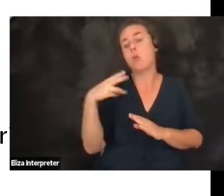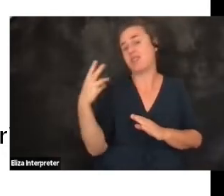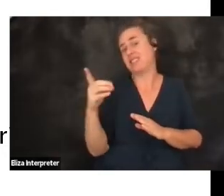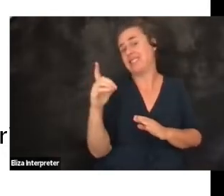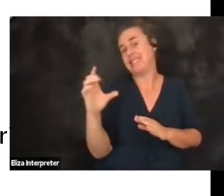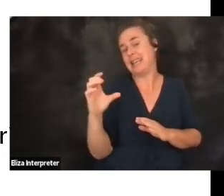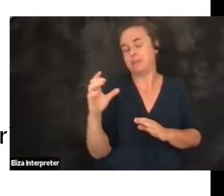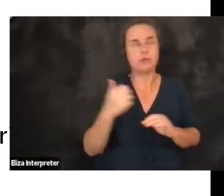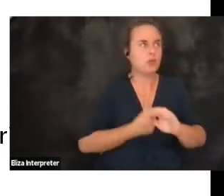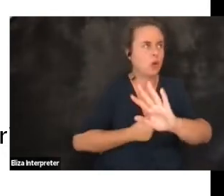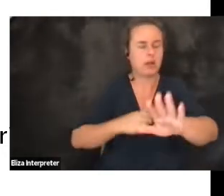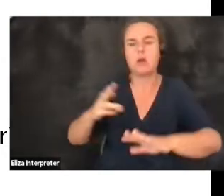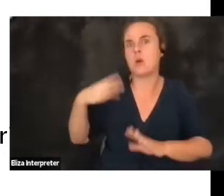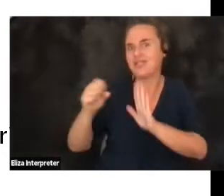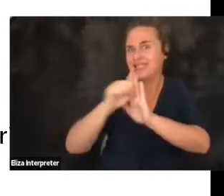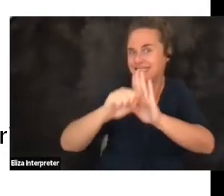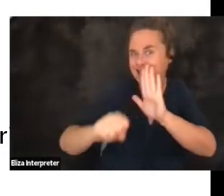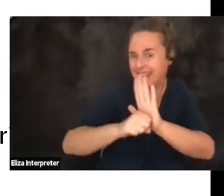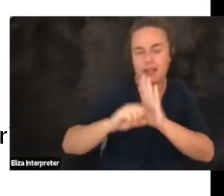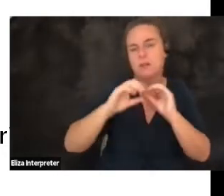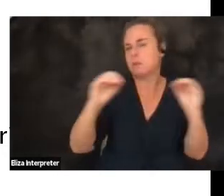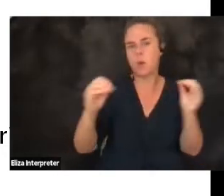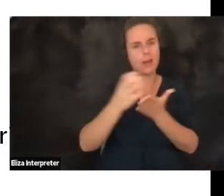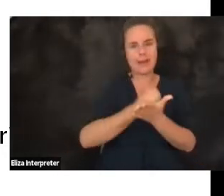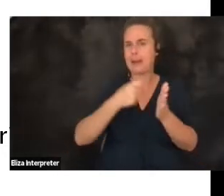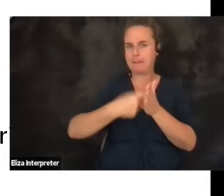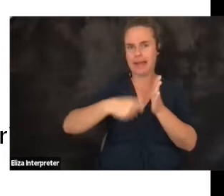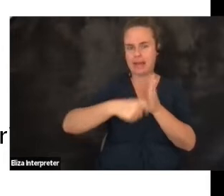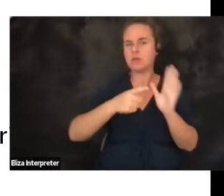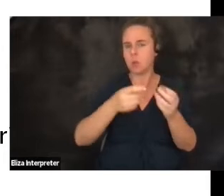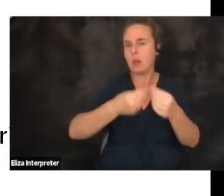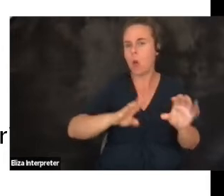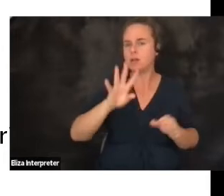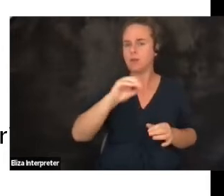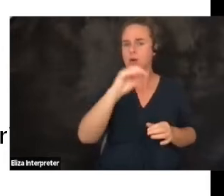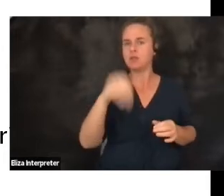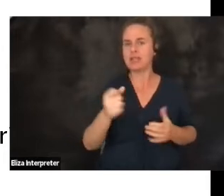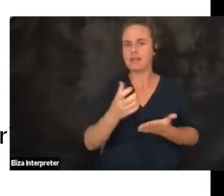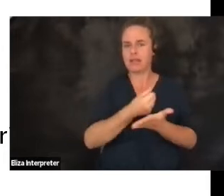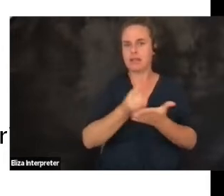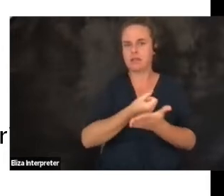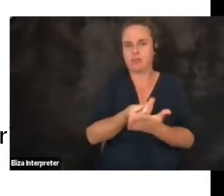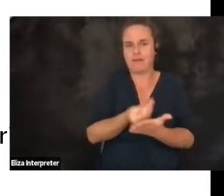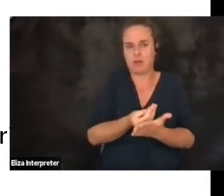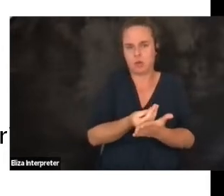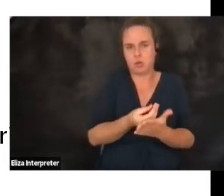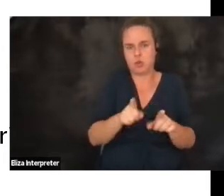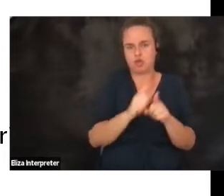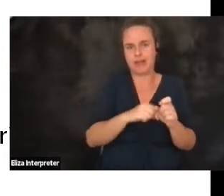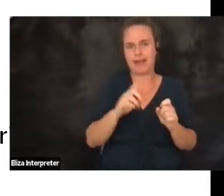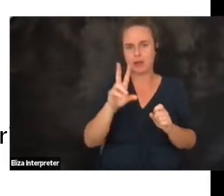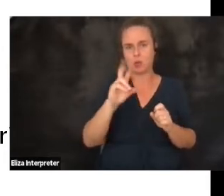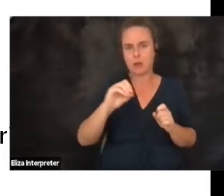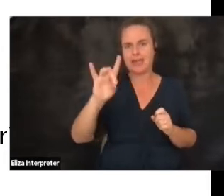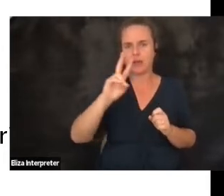it lost 40% of its revenue during that recession. So this was one of the things, the funding was